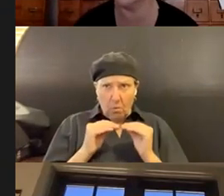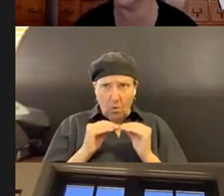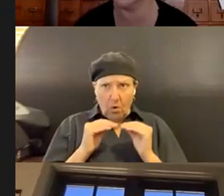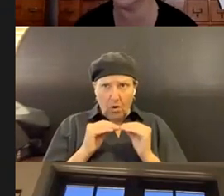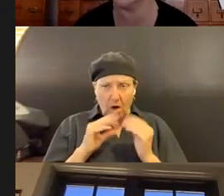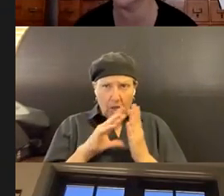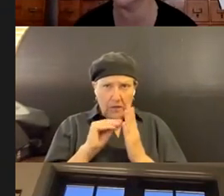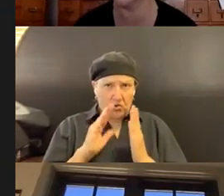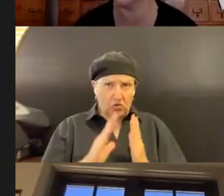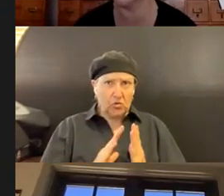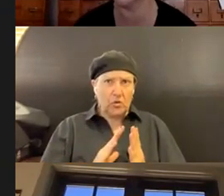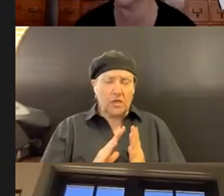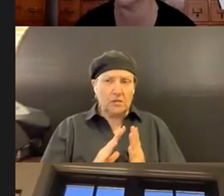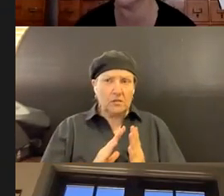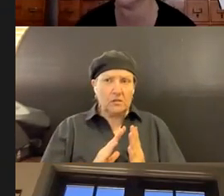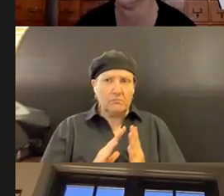students